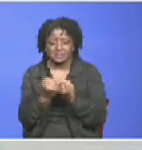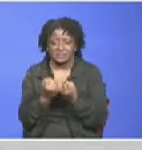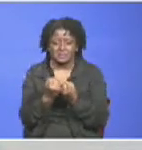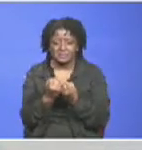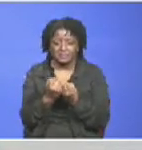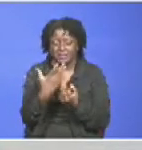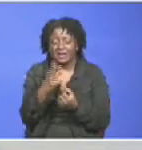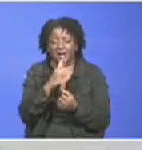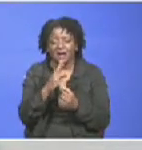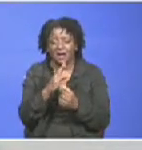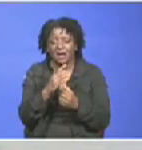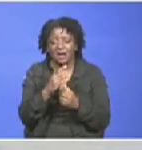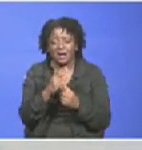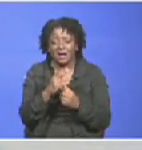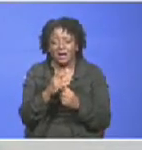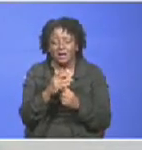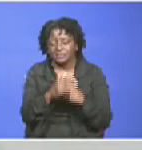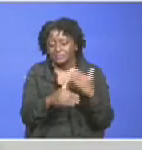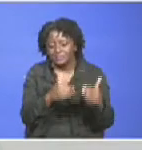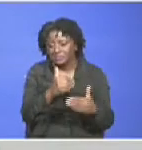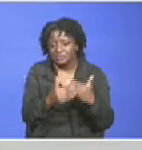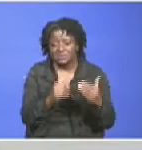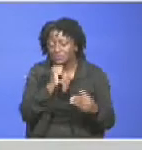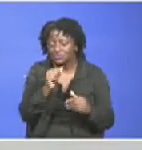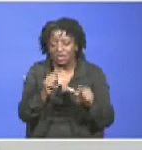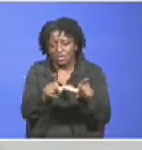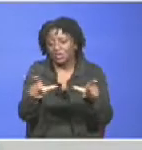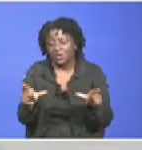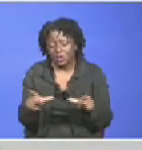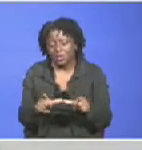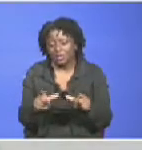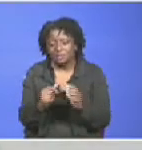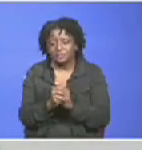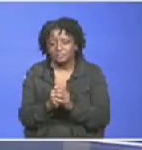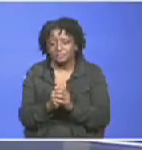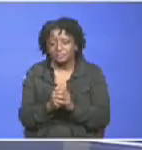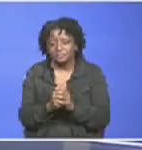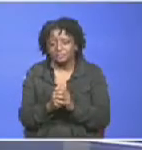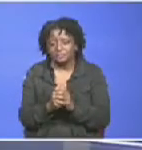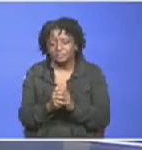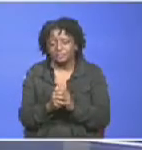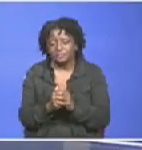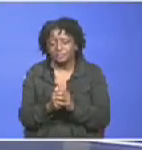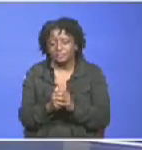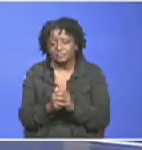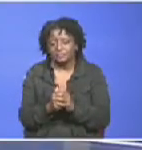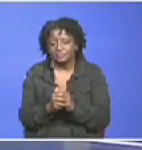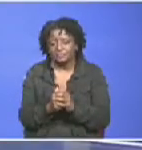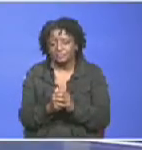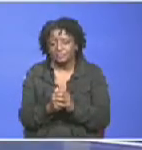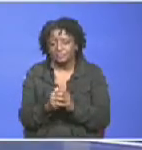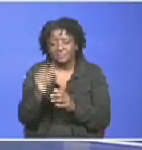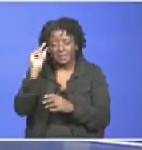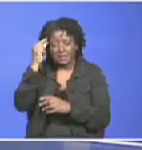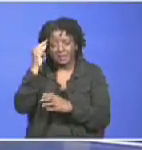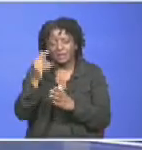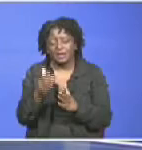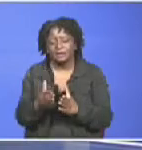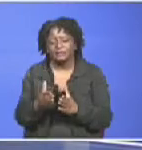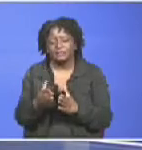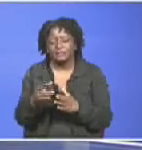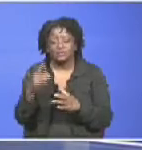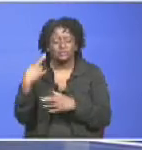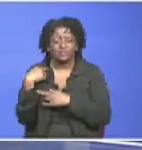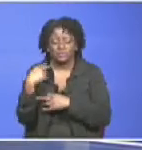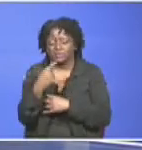that are not local in terms of how messages get from one point to the next. Governor Rolle also touched on making it easier